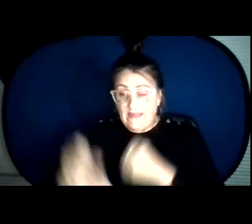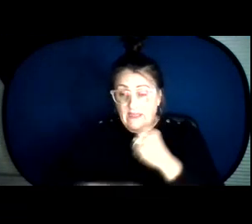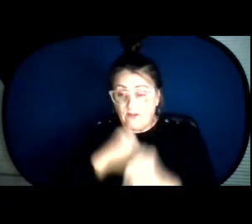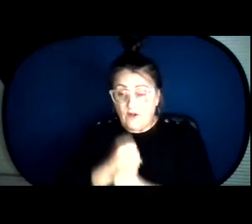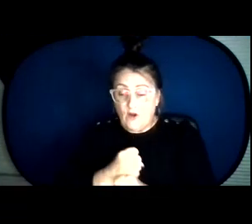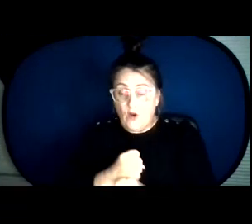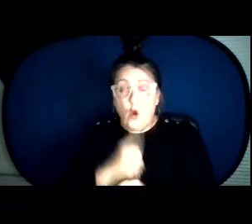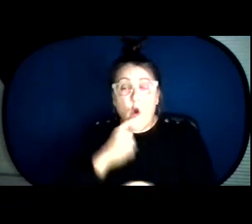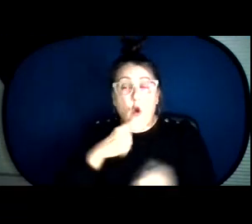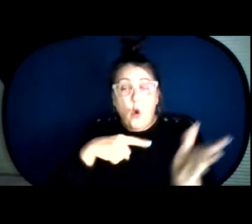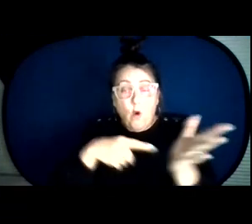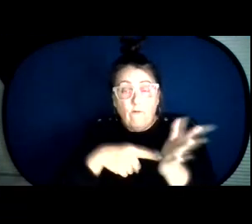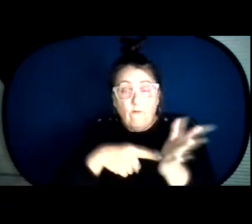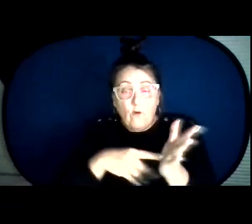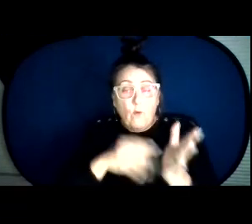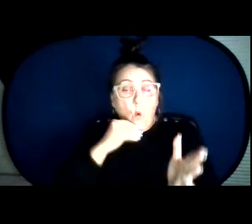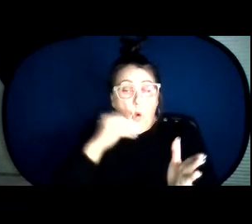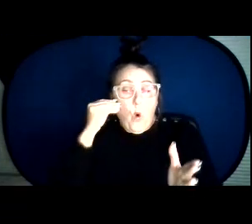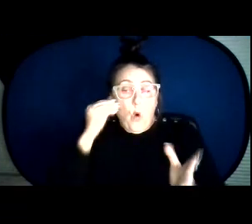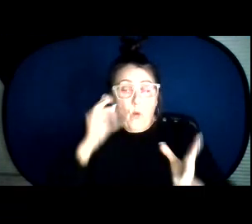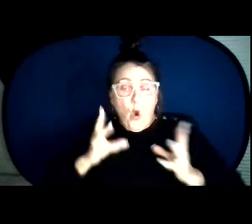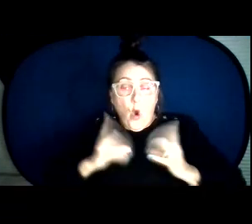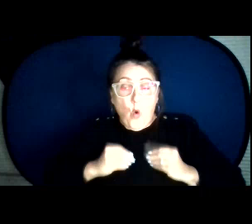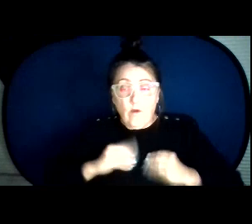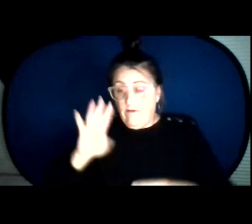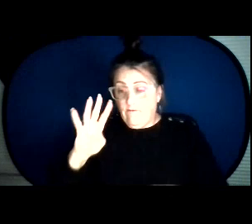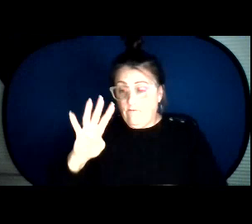ownership for 45 years. Next slide.